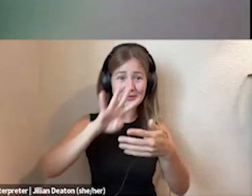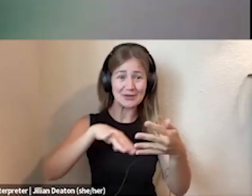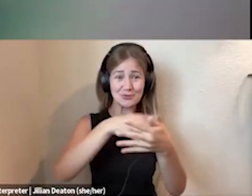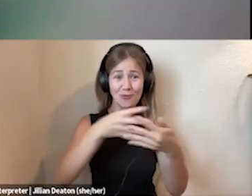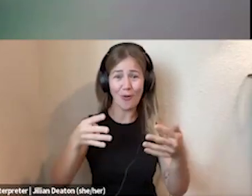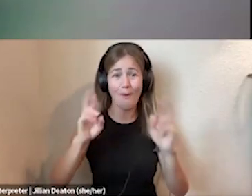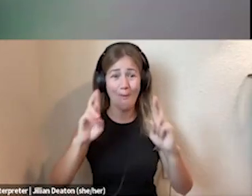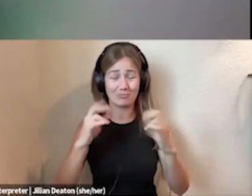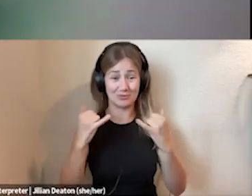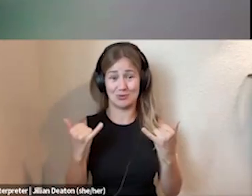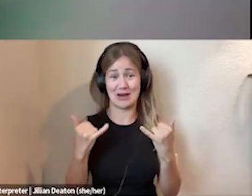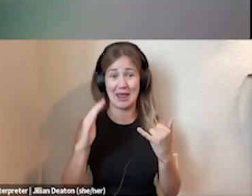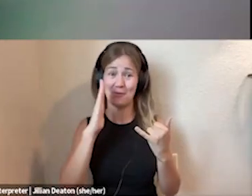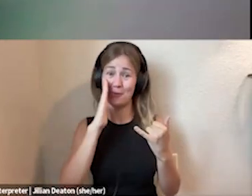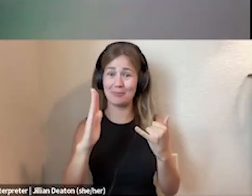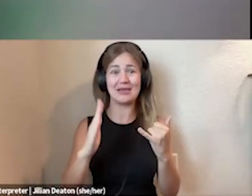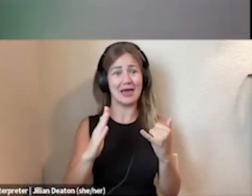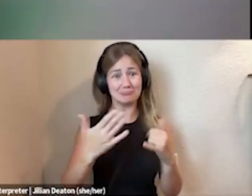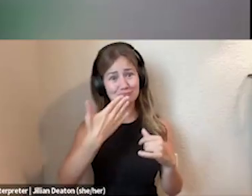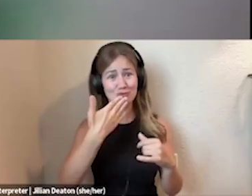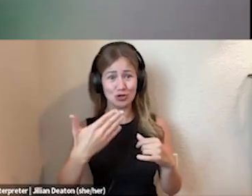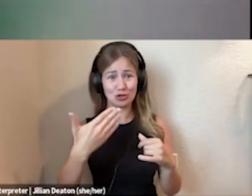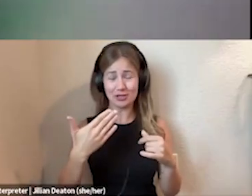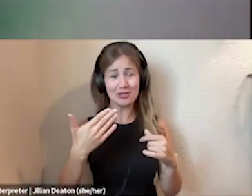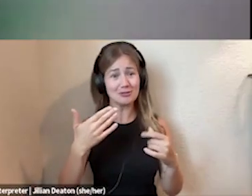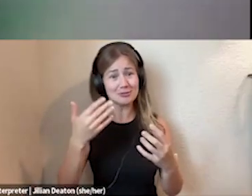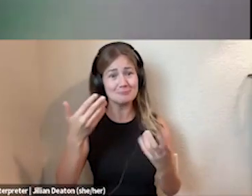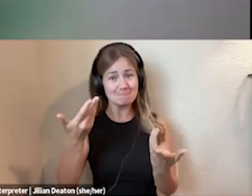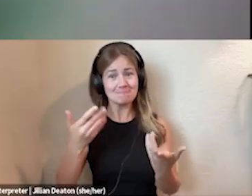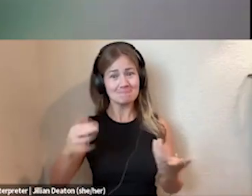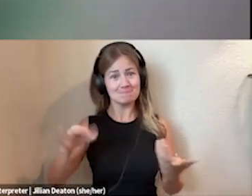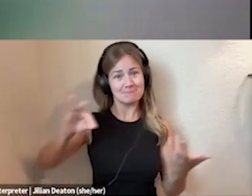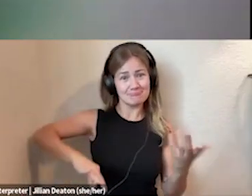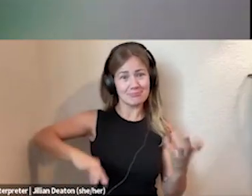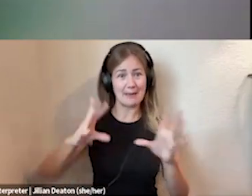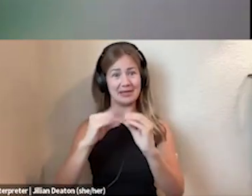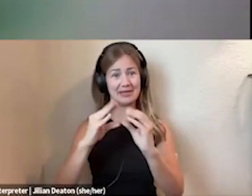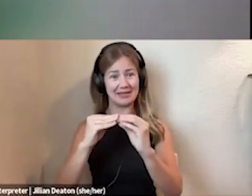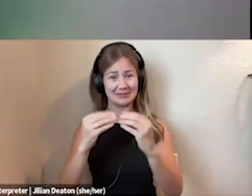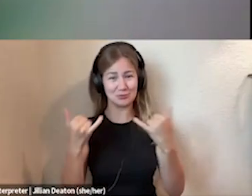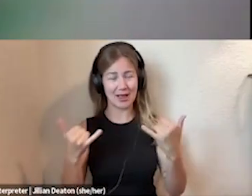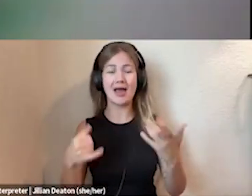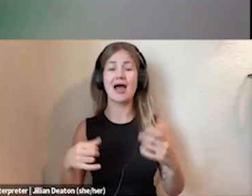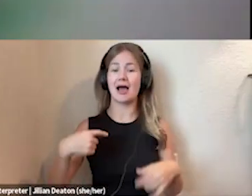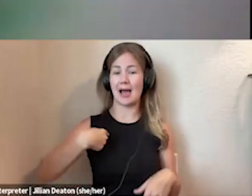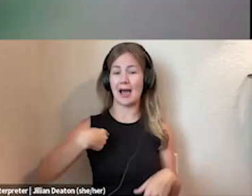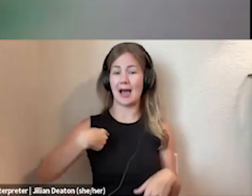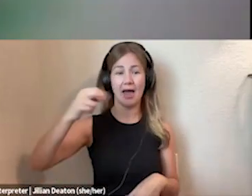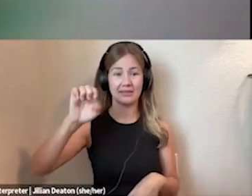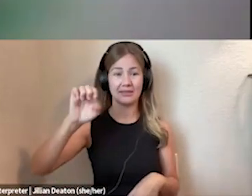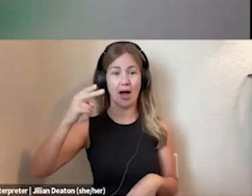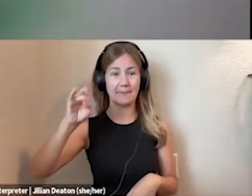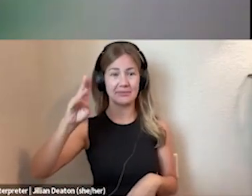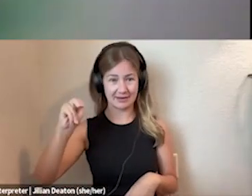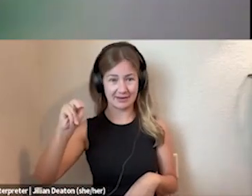a productive fundraising conversation that demystifies it and makes it a little more manageable. I'm Hallie Hobson. I'm principal